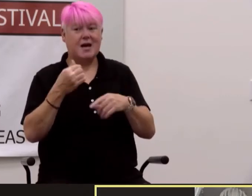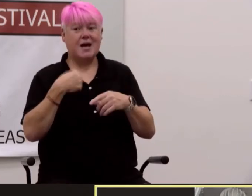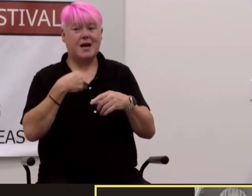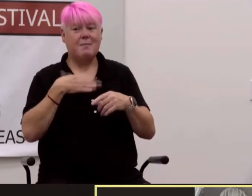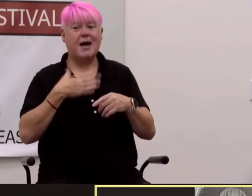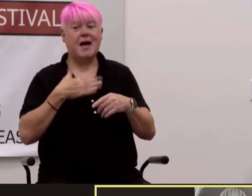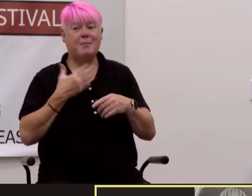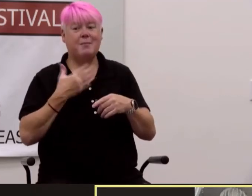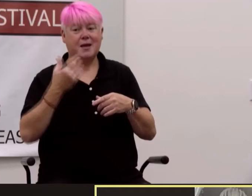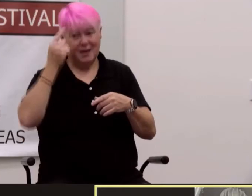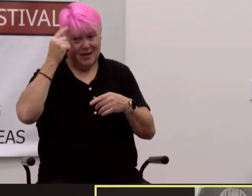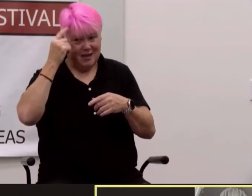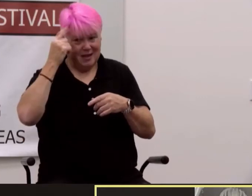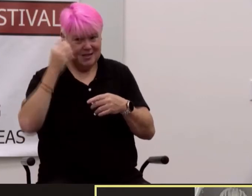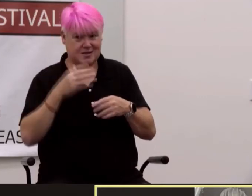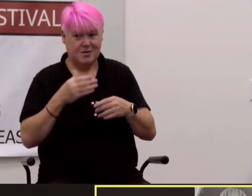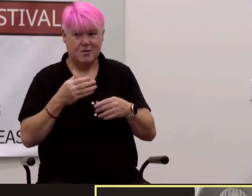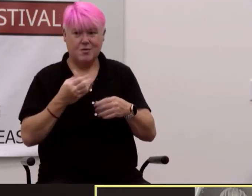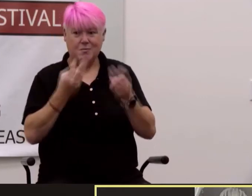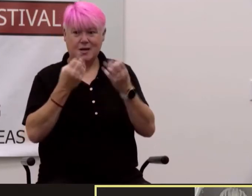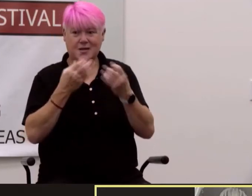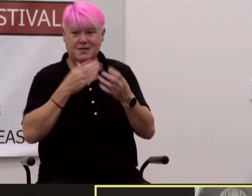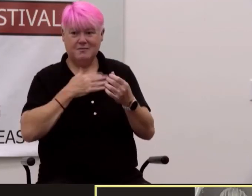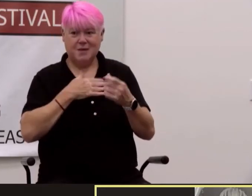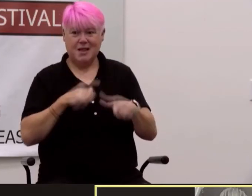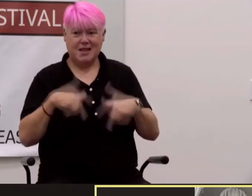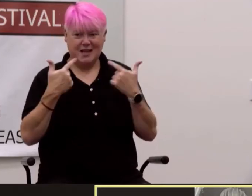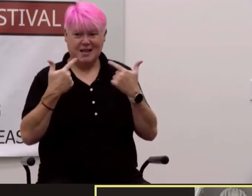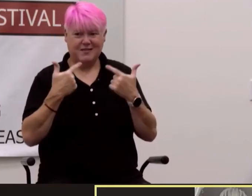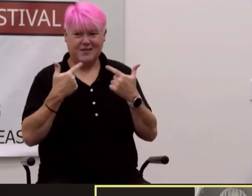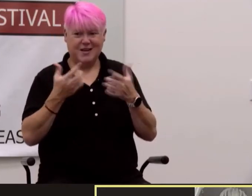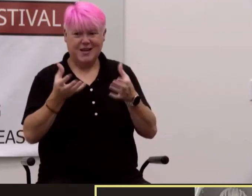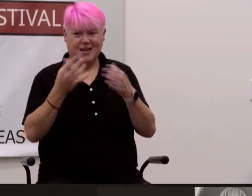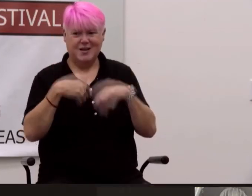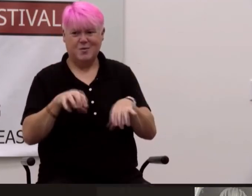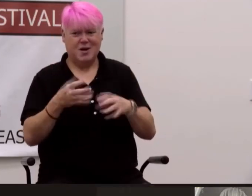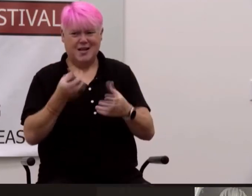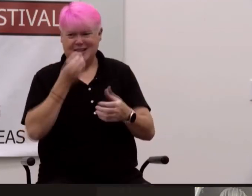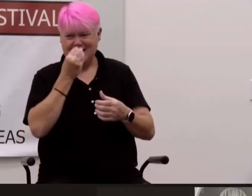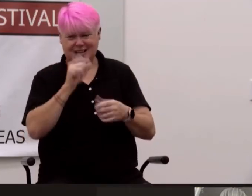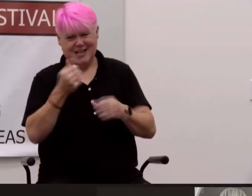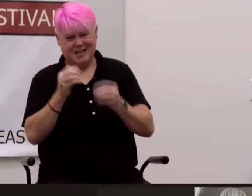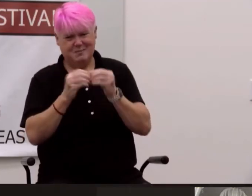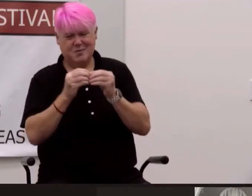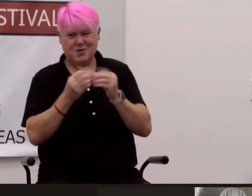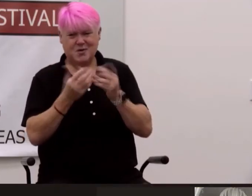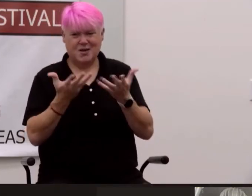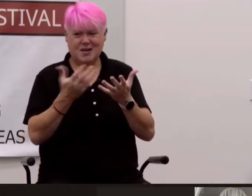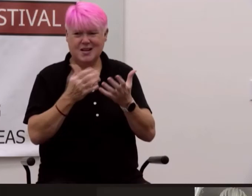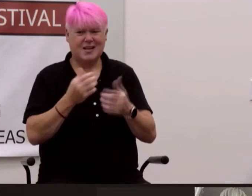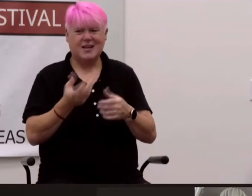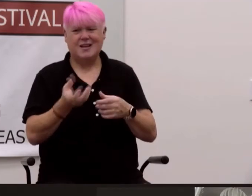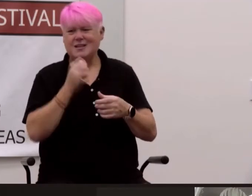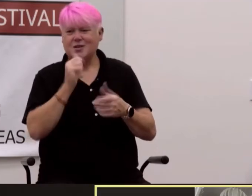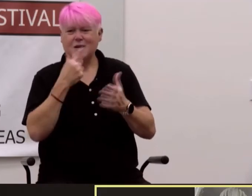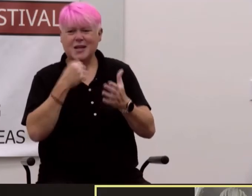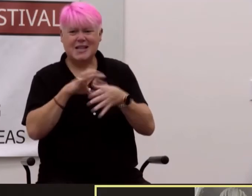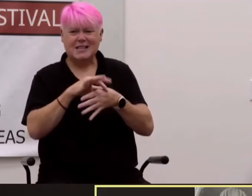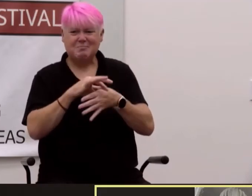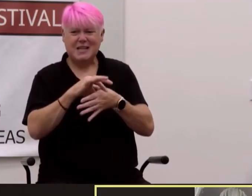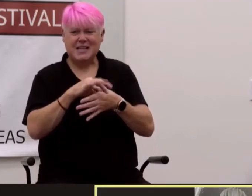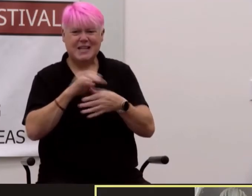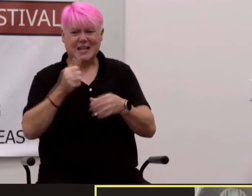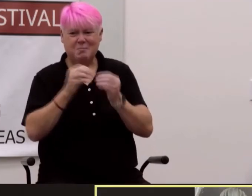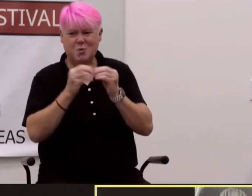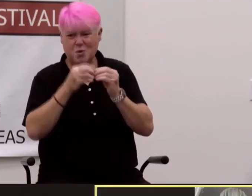it so much in my life. I'm sick of it. It's like I don't eat steak anymore. Yeah. I really don't eat steak. I've eaten too much steak in my life. You